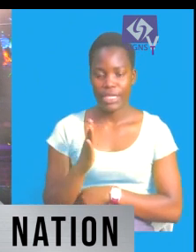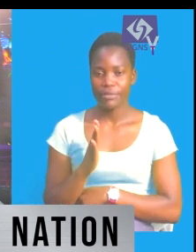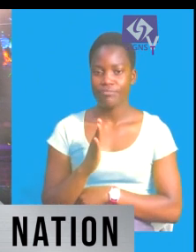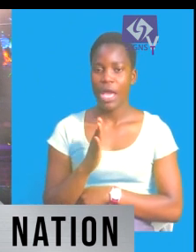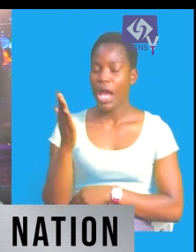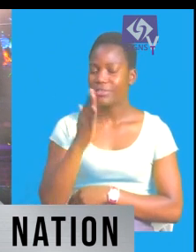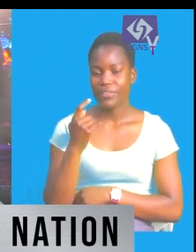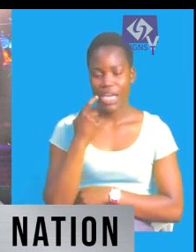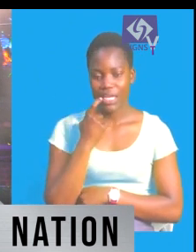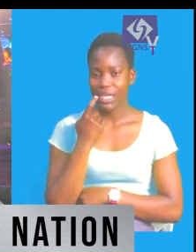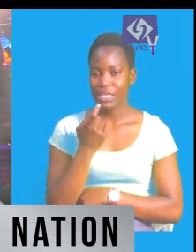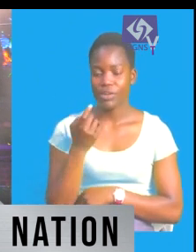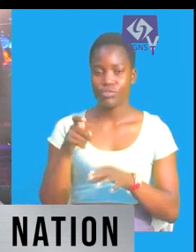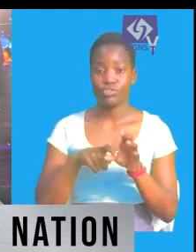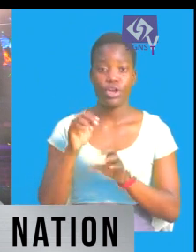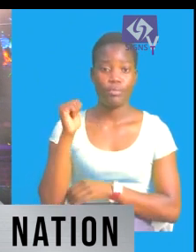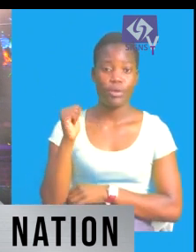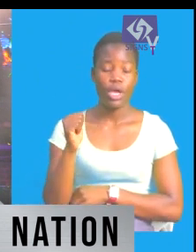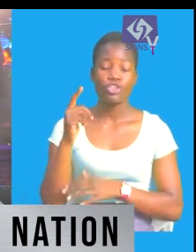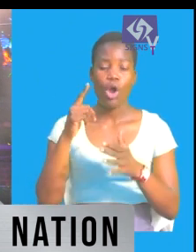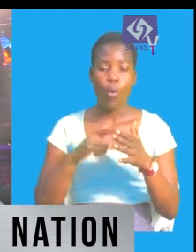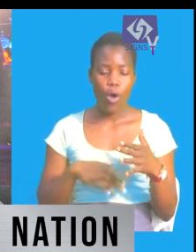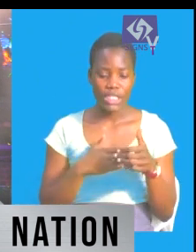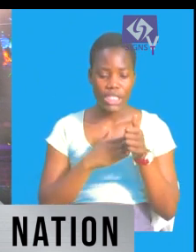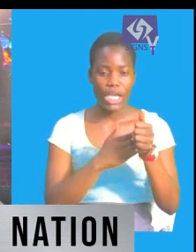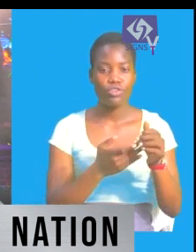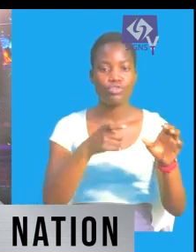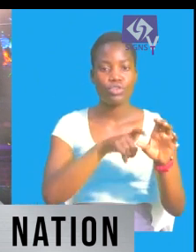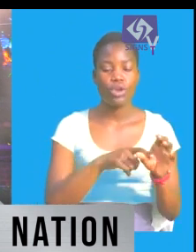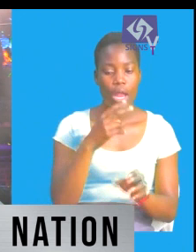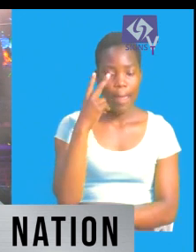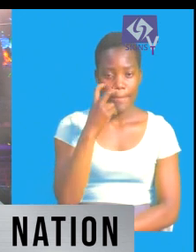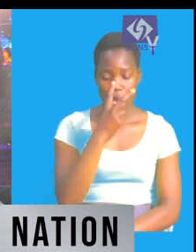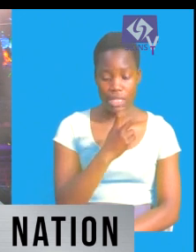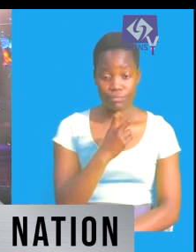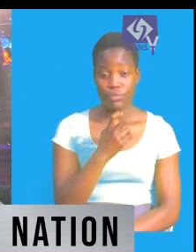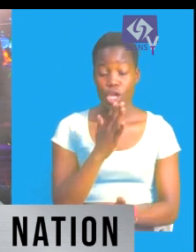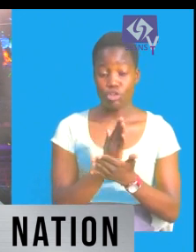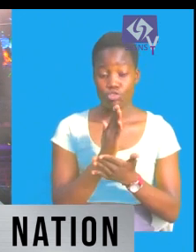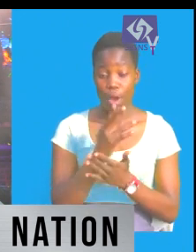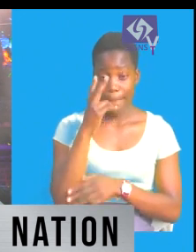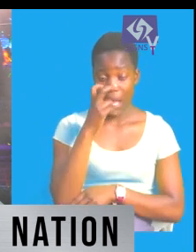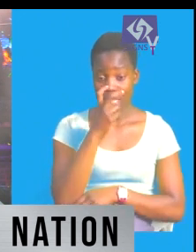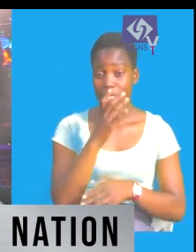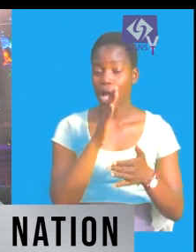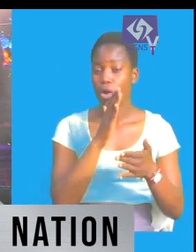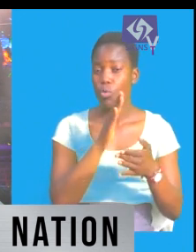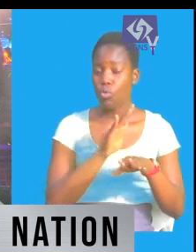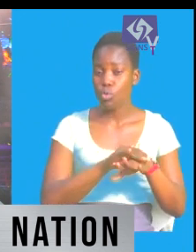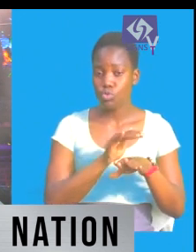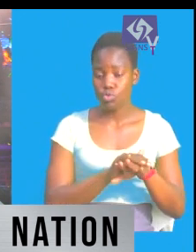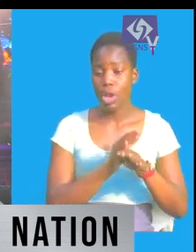in her party. What attracts you to Martha Karua? Well, she's a good role model.